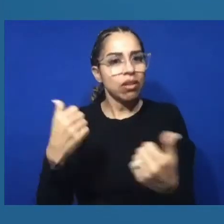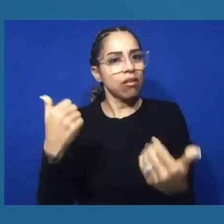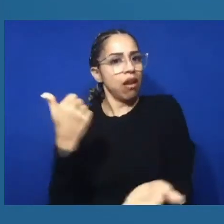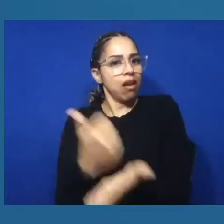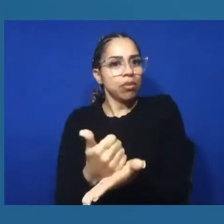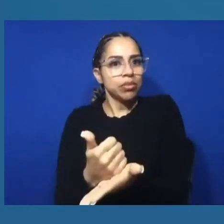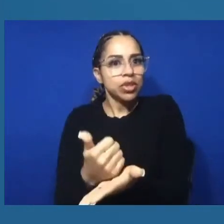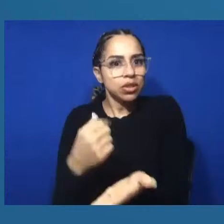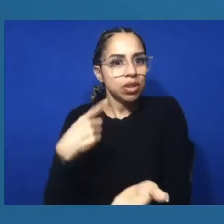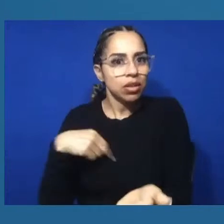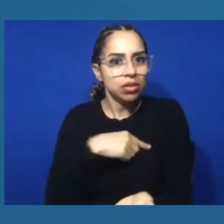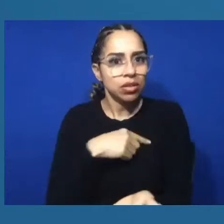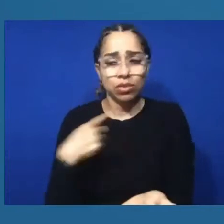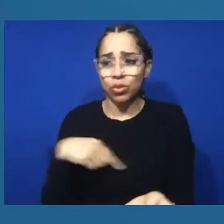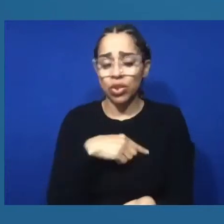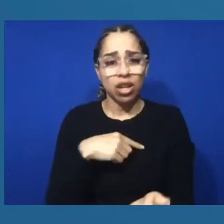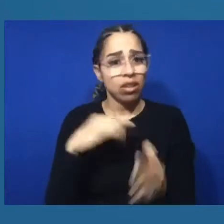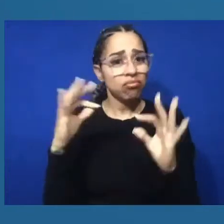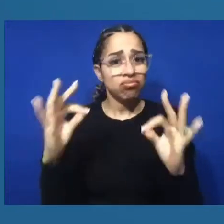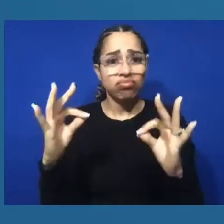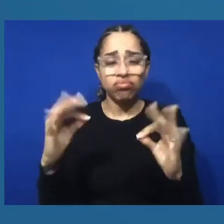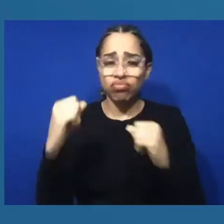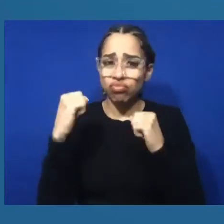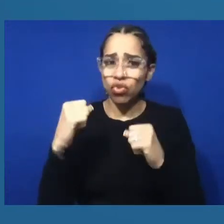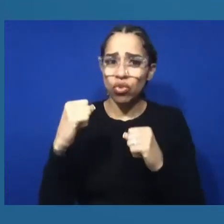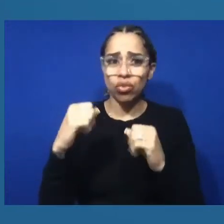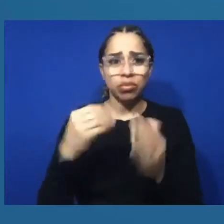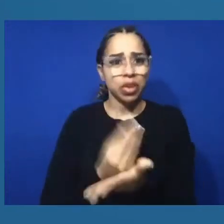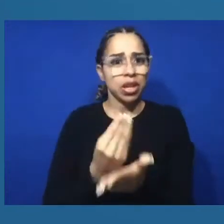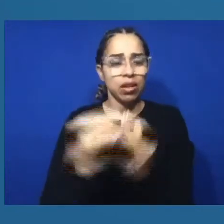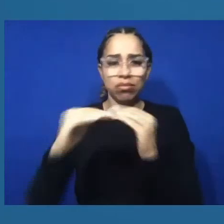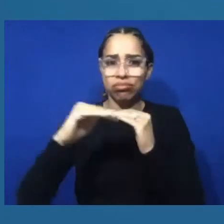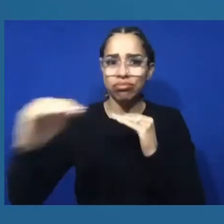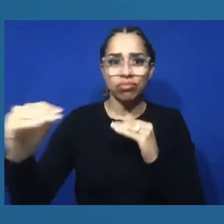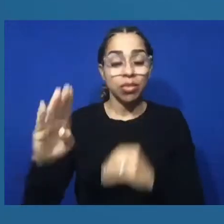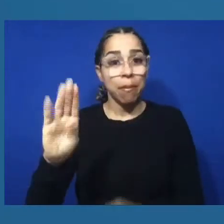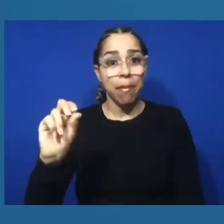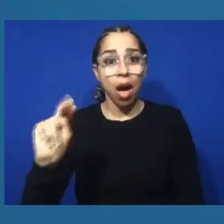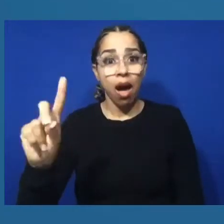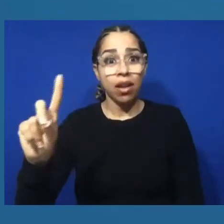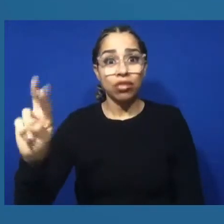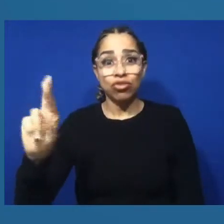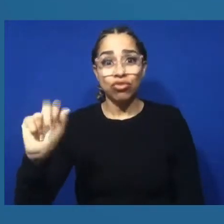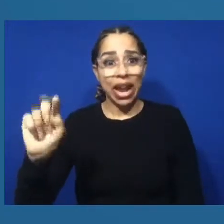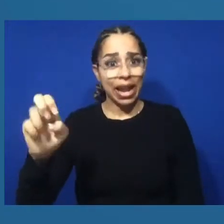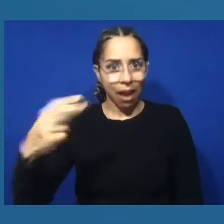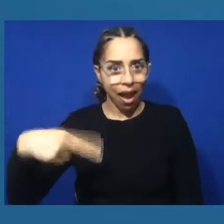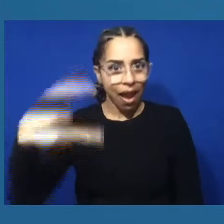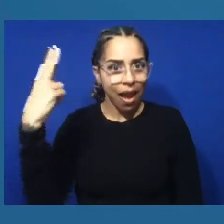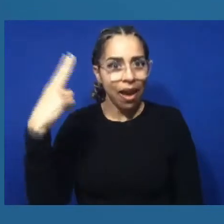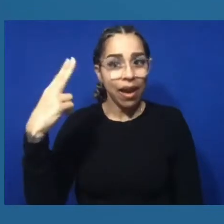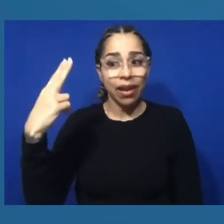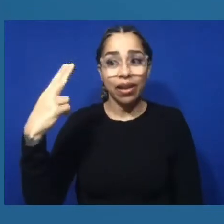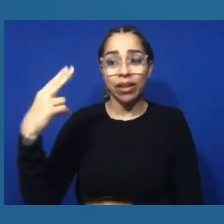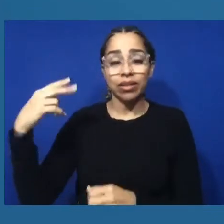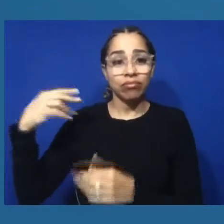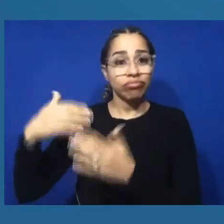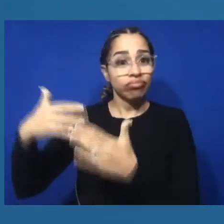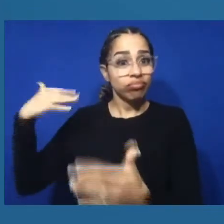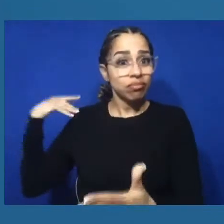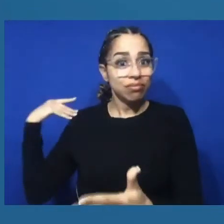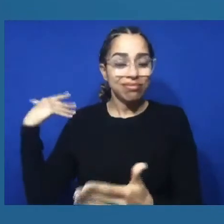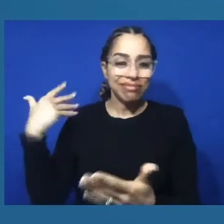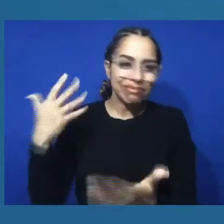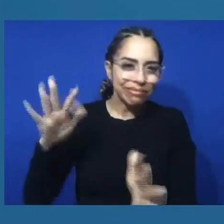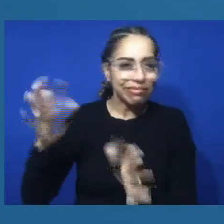our finances. Our bond ratings are high. And you couldn't always say that in past years when it came to the state of New York's